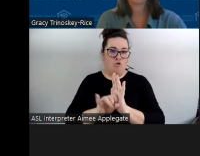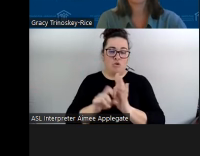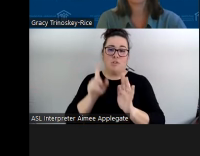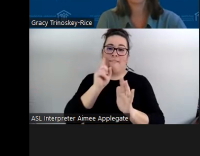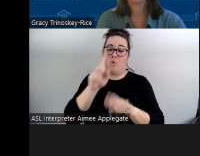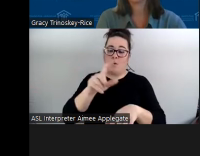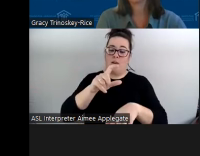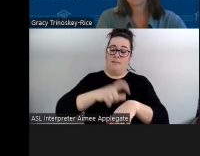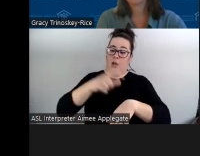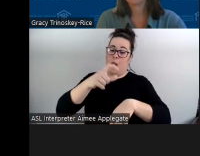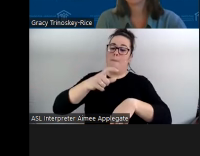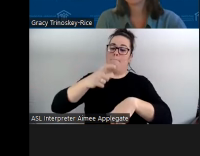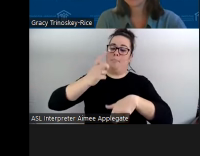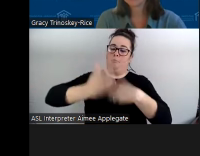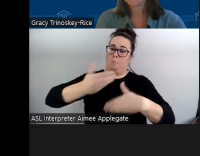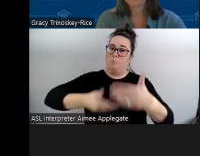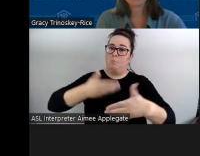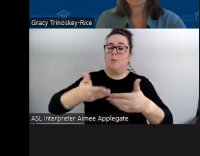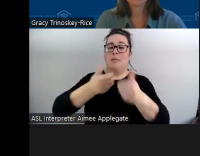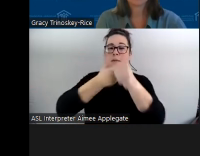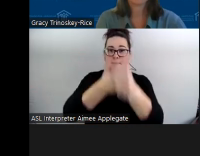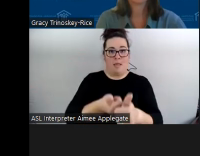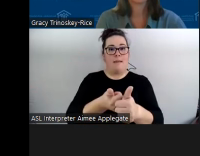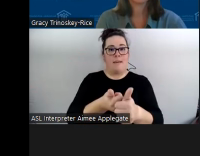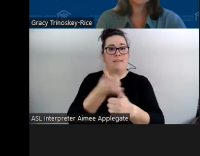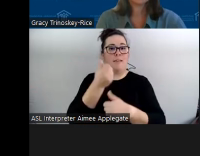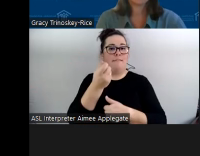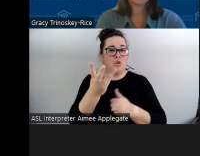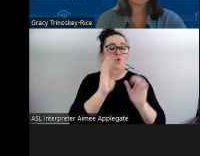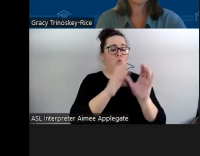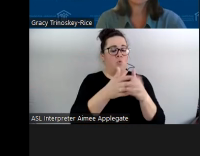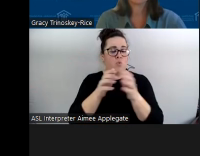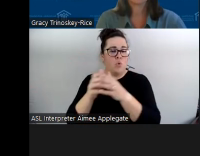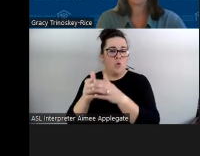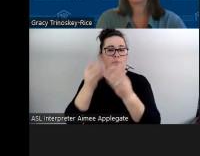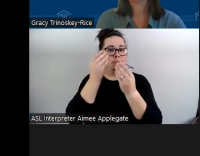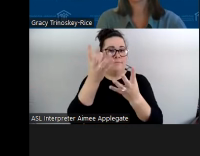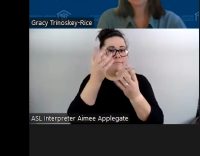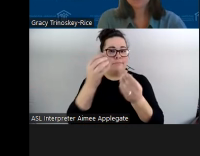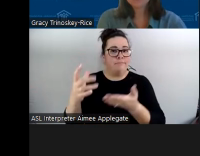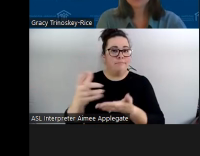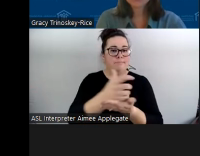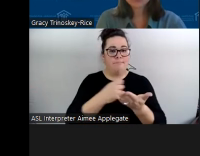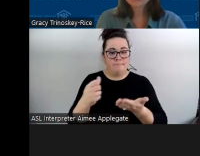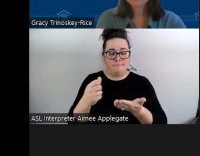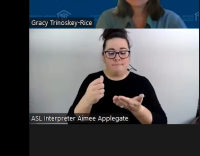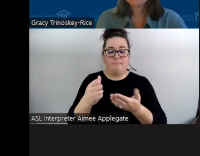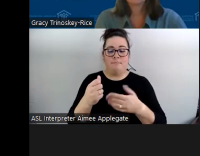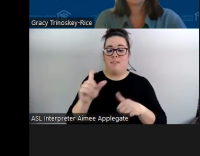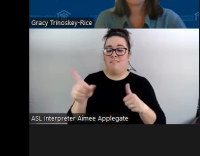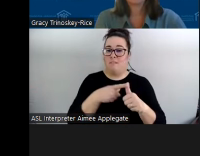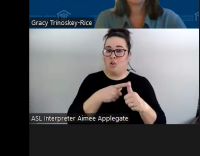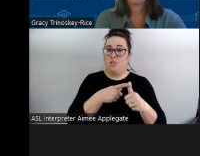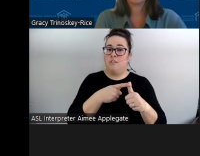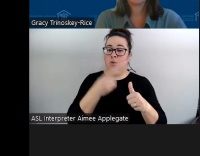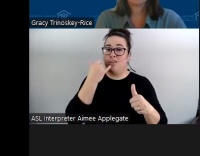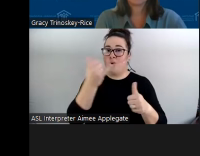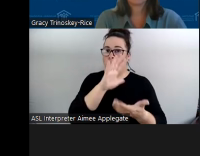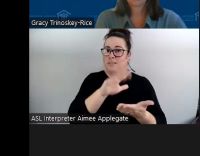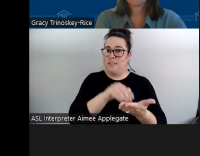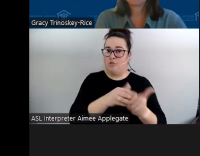compliance. And so there are a few categories of data that are being collected. One is on call center operations.